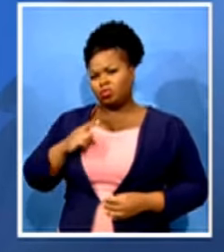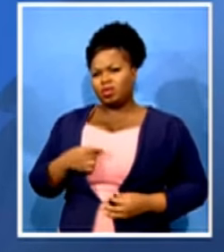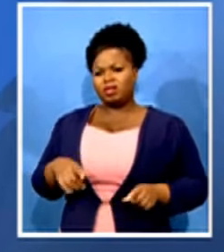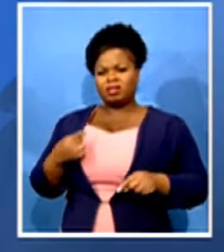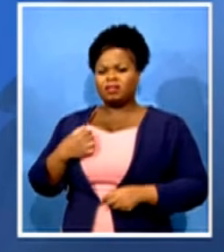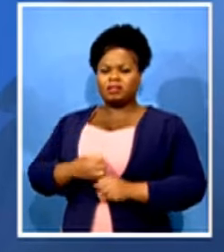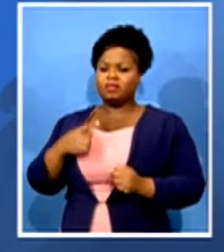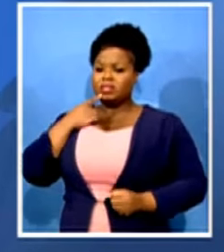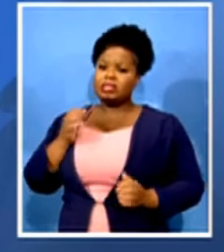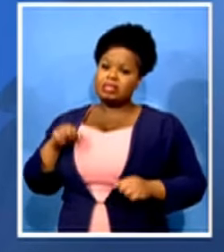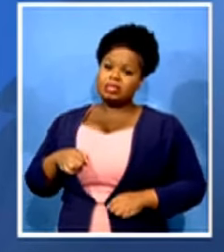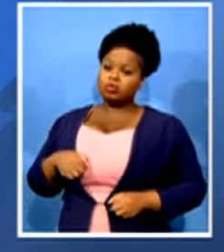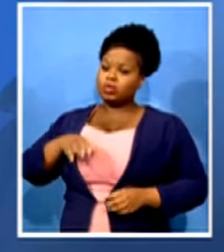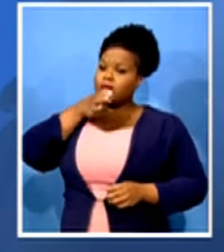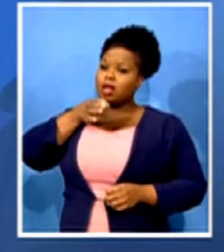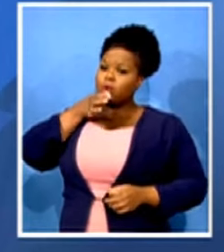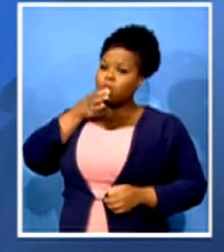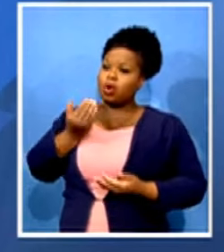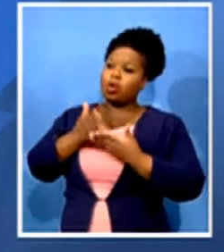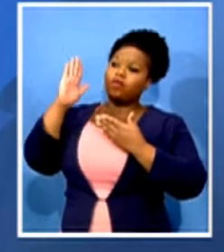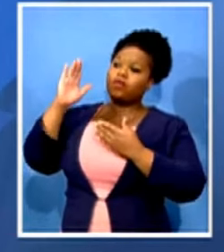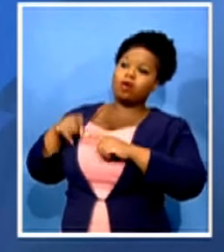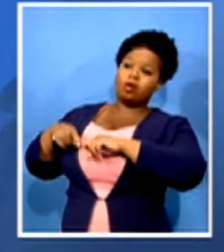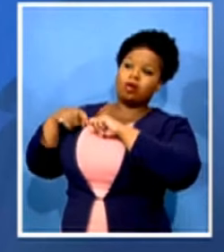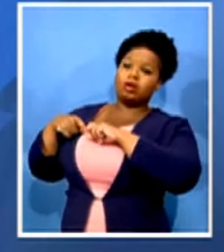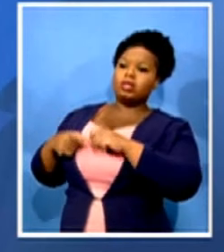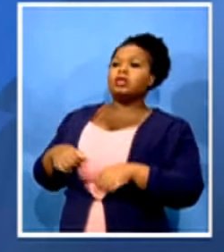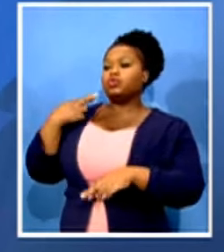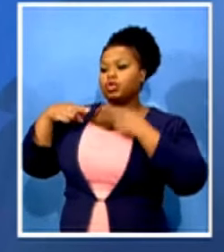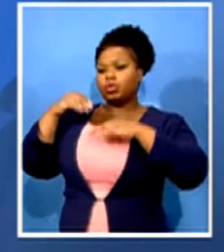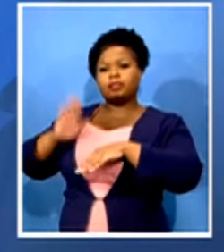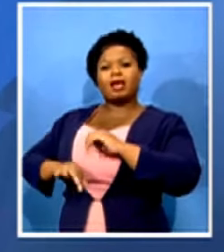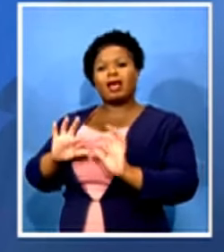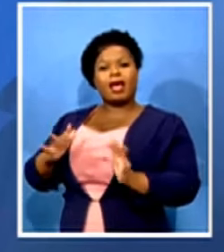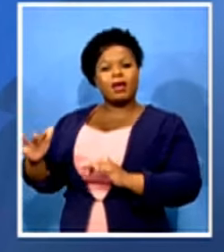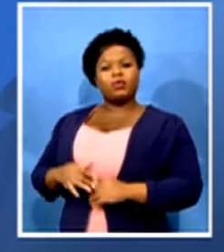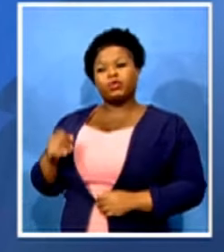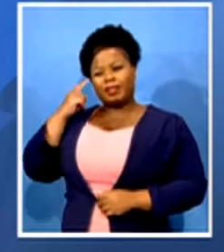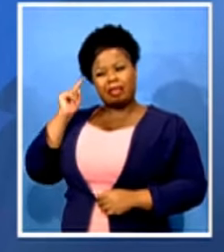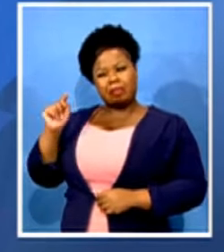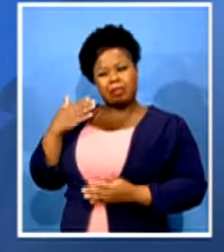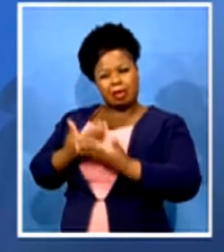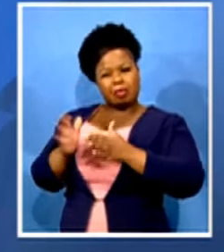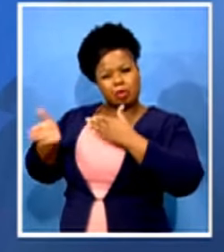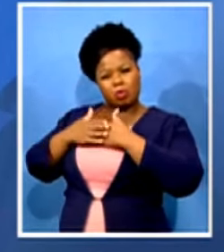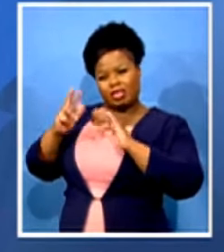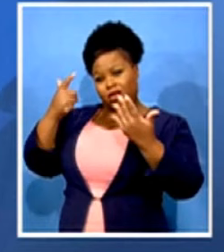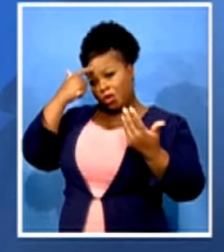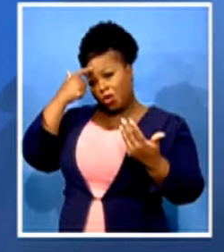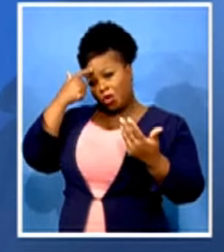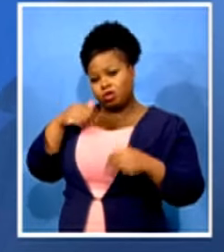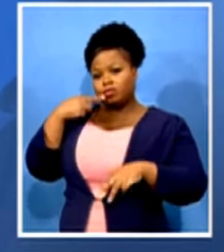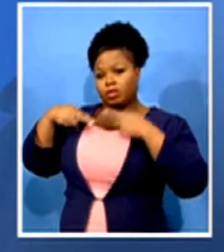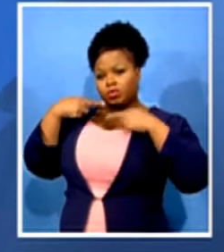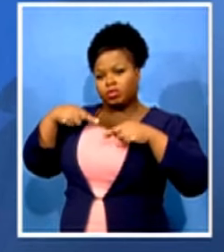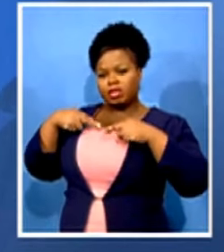What is the ramification in the restaurant industry? Can they actually close at 8 o'clock? Can they close a restaurant within an hour? Can their staff get home